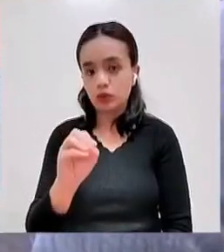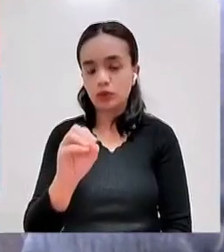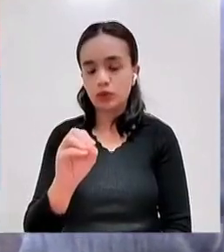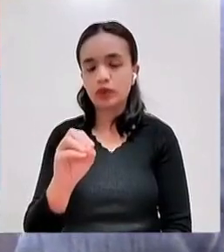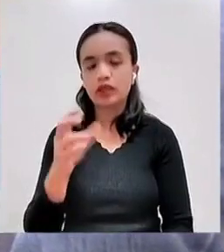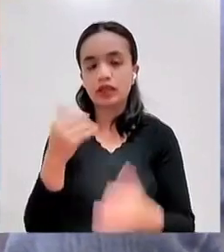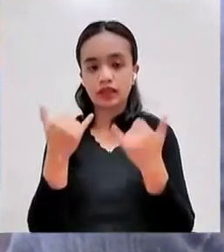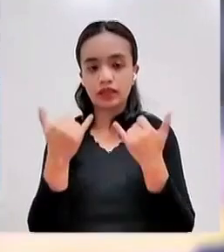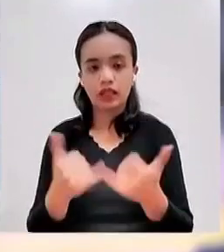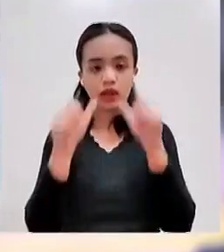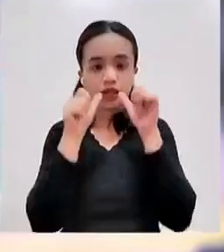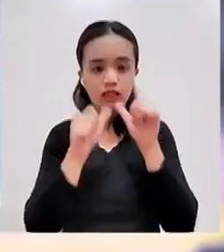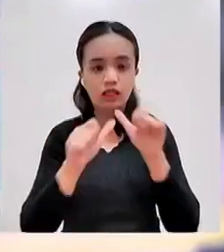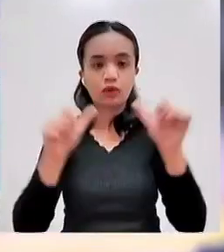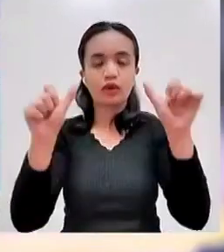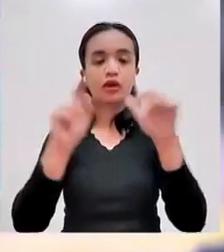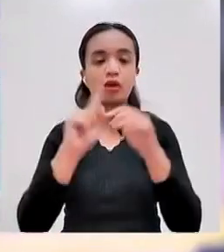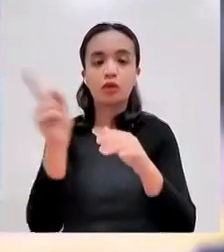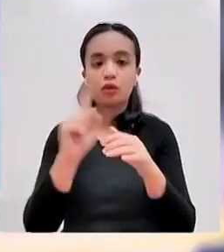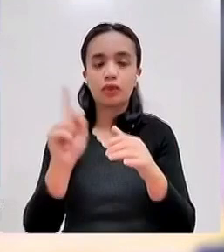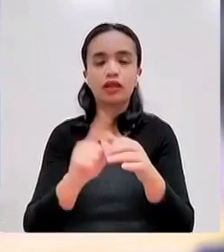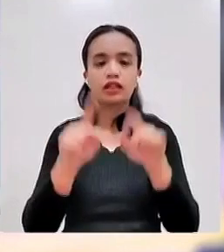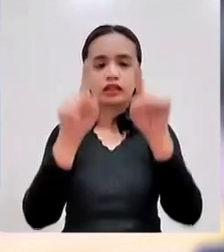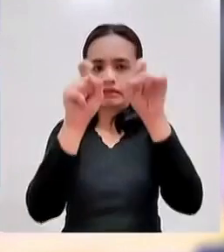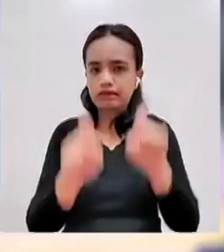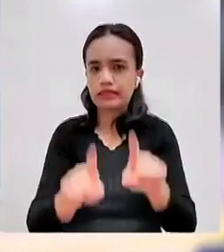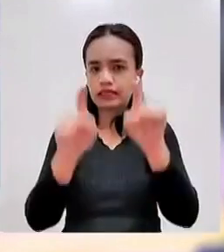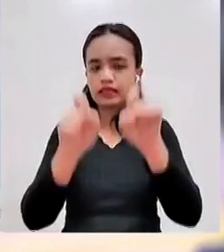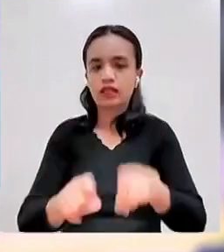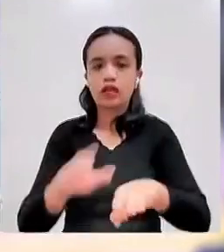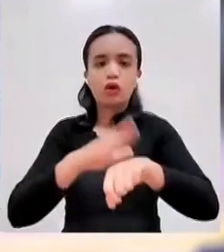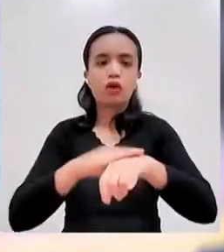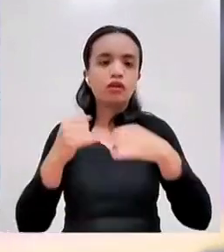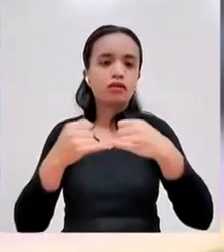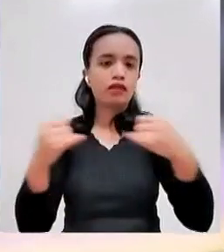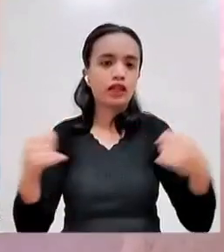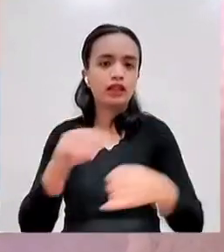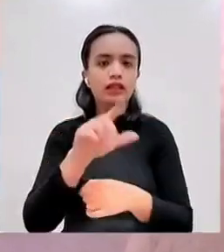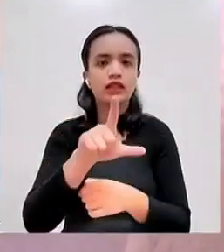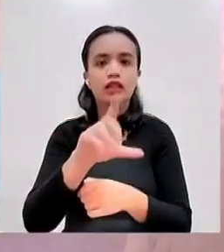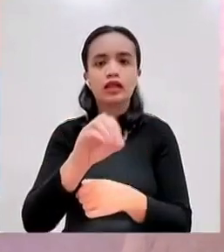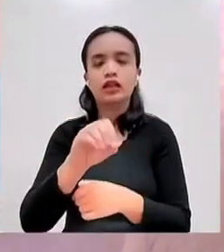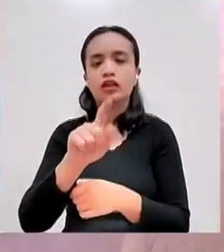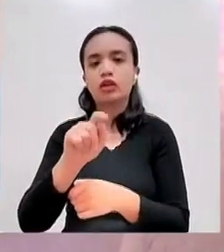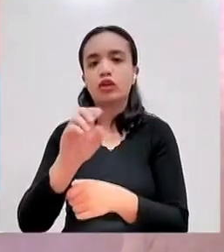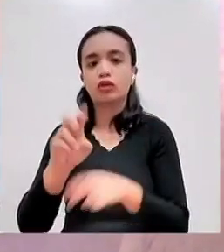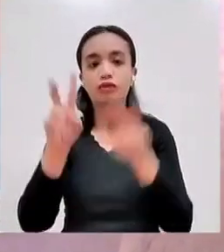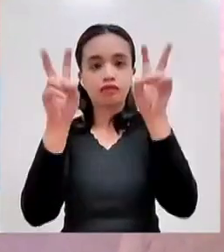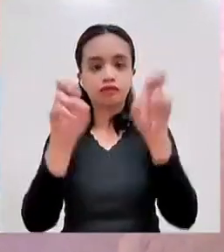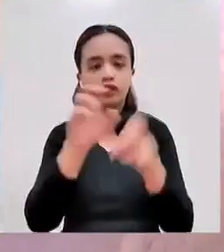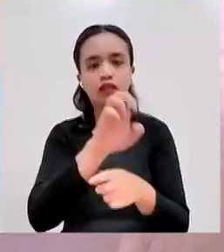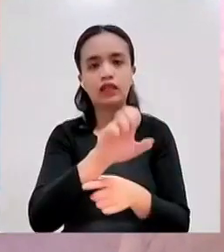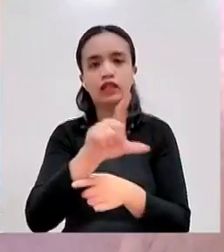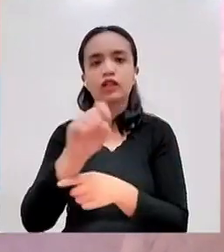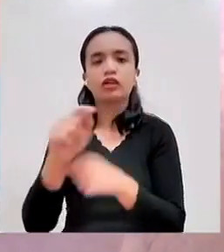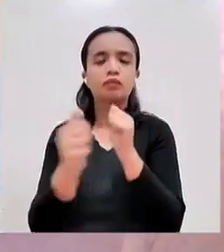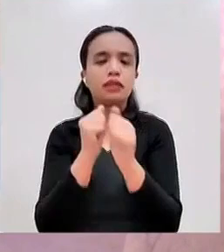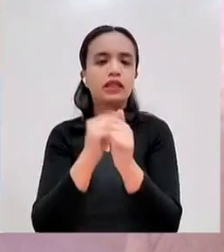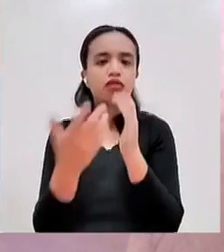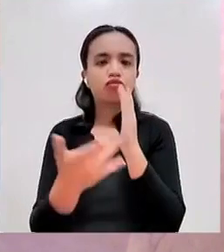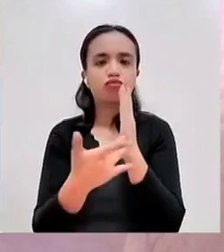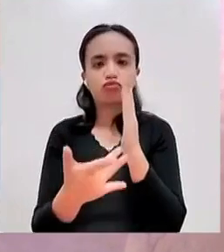start of the test run of the online lottery system, or e-lotto. It is a digital version of betting of the traditional lottery